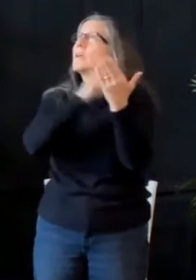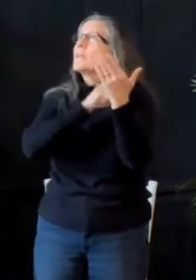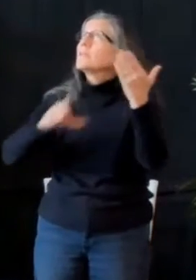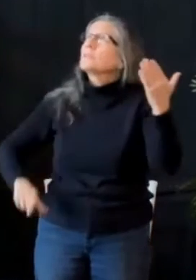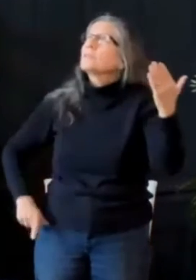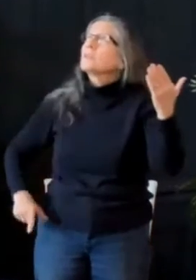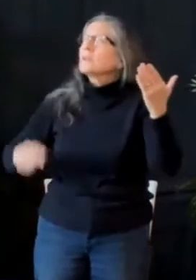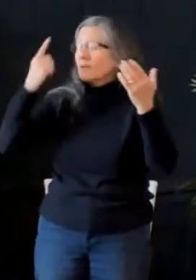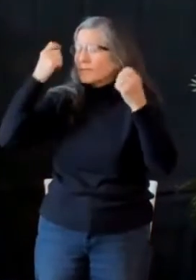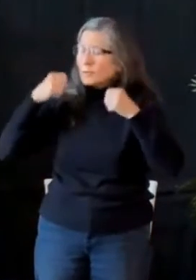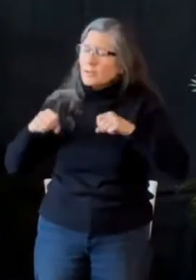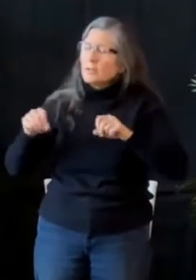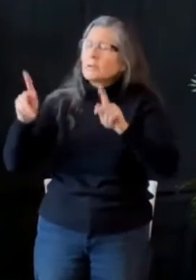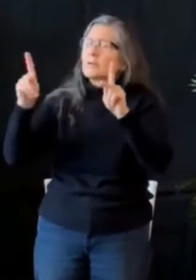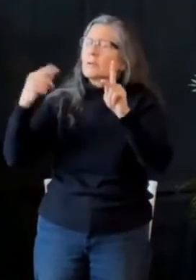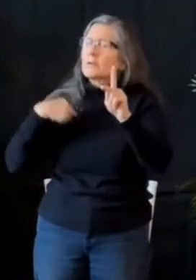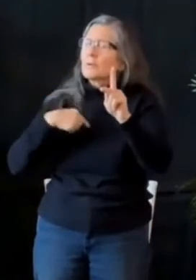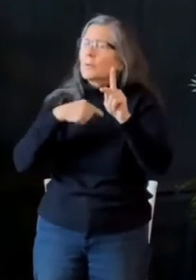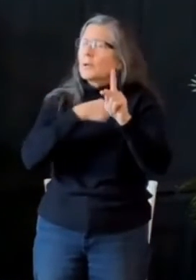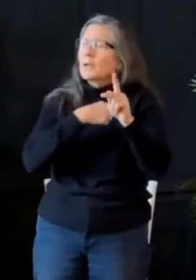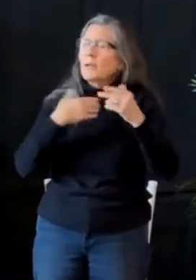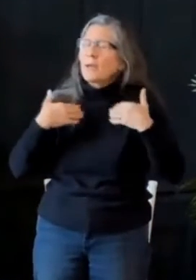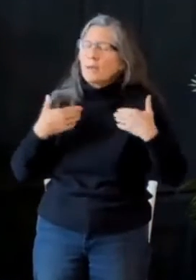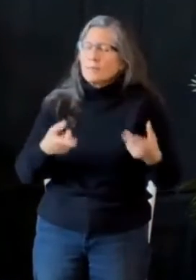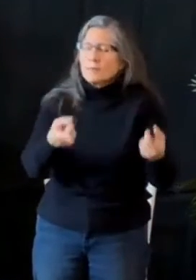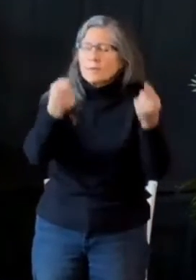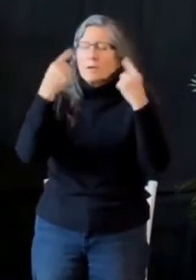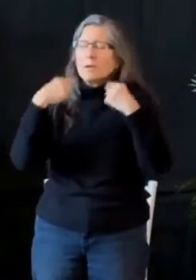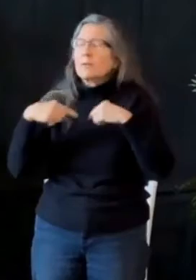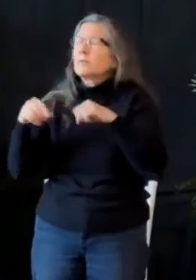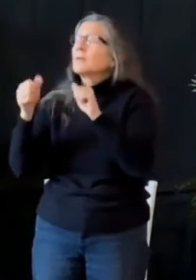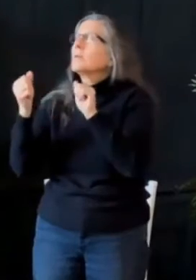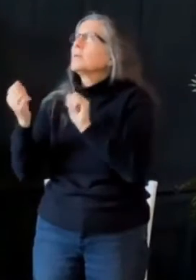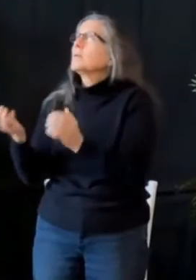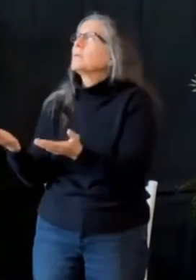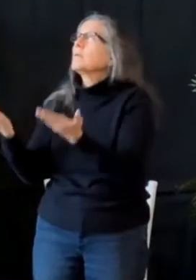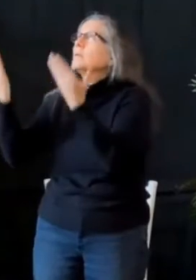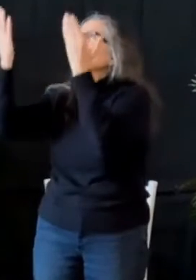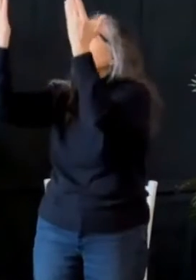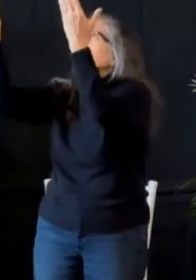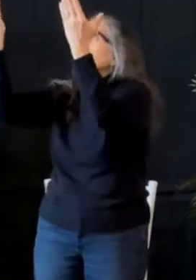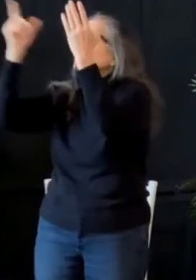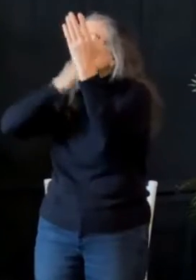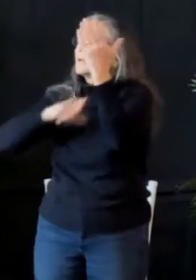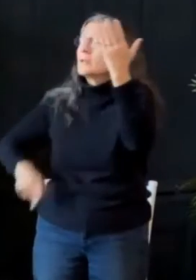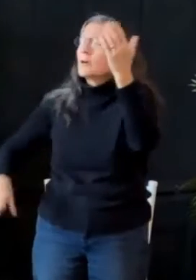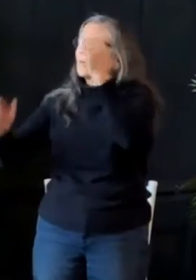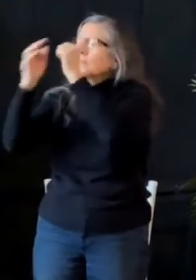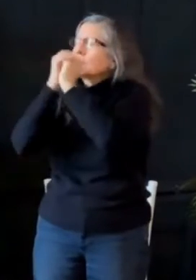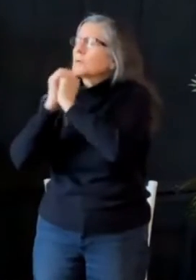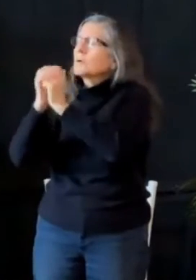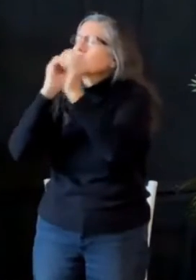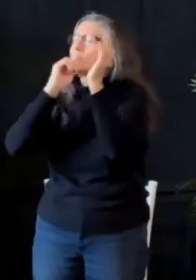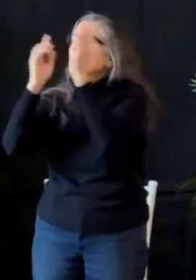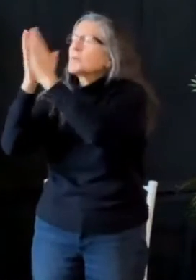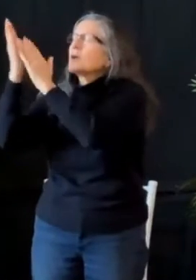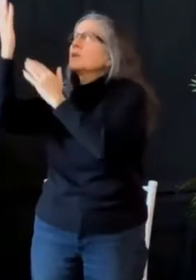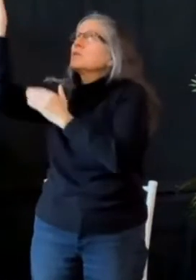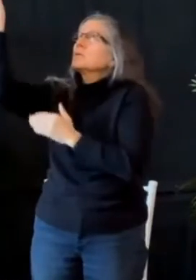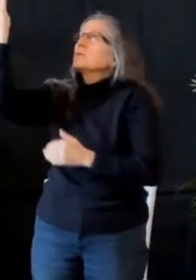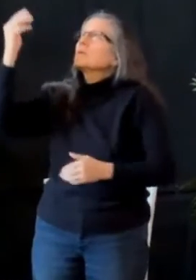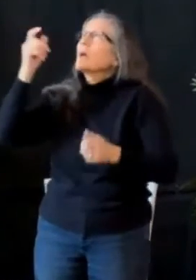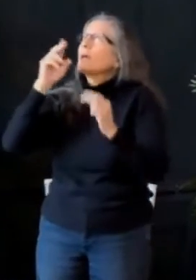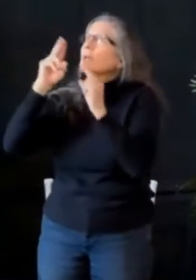This opportunity, Lord, that we have to come and to lift up your name. Lord, we worship you, we praise you, we honor